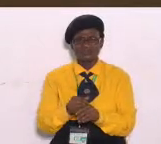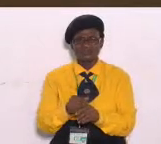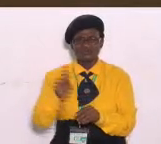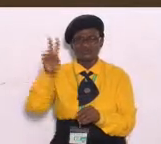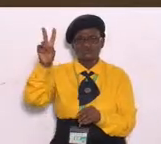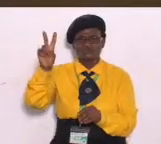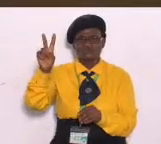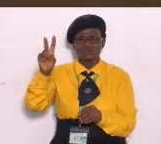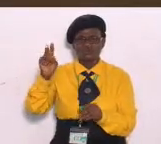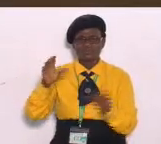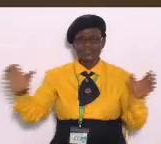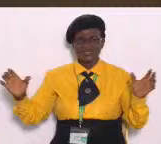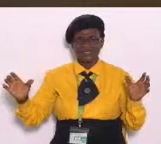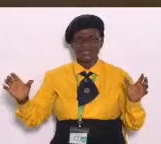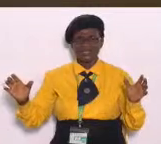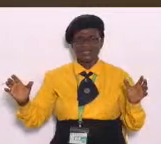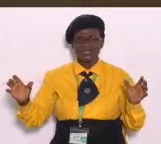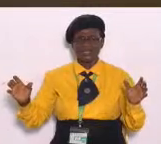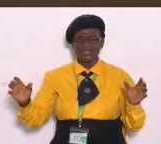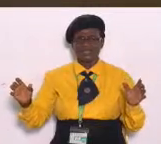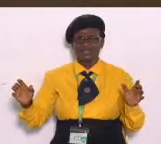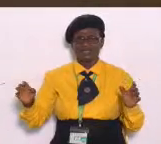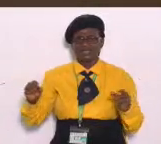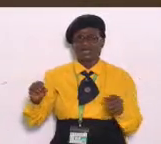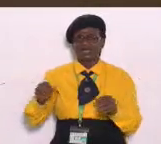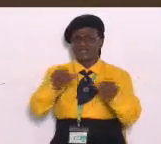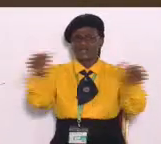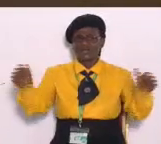two big rascals,